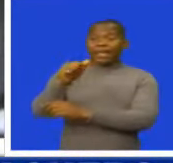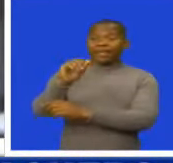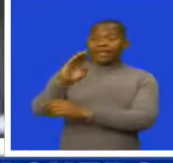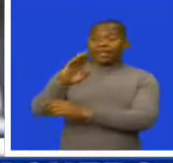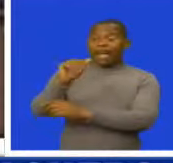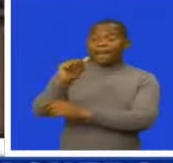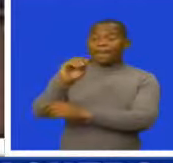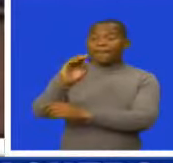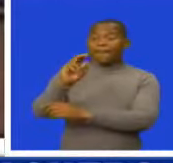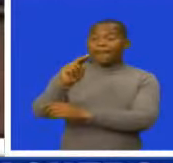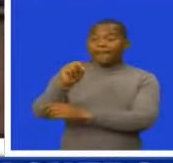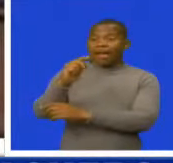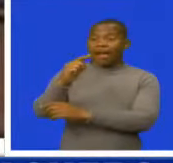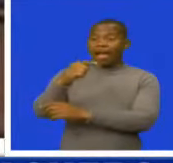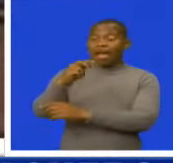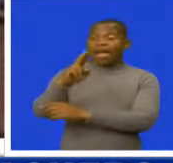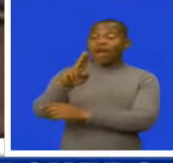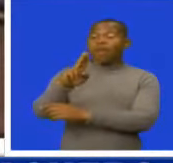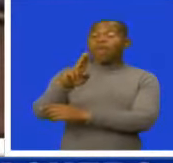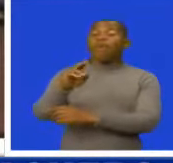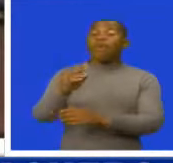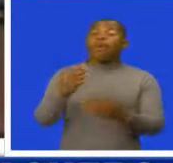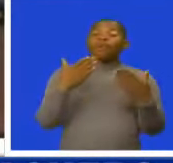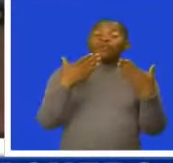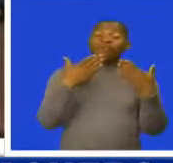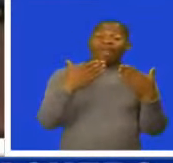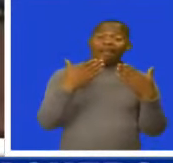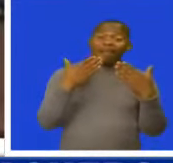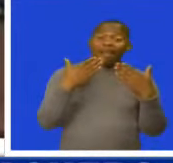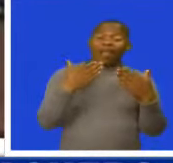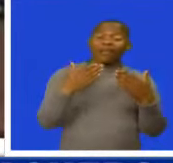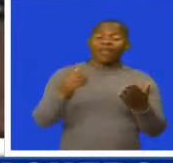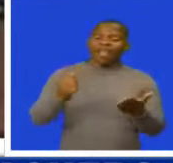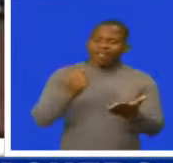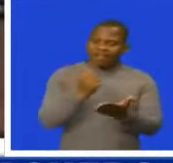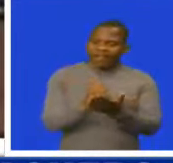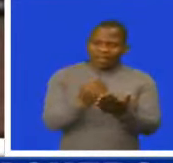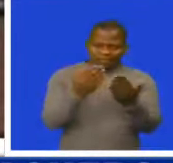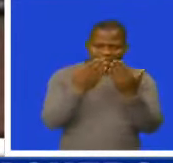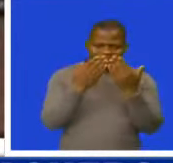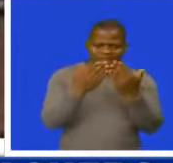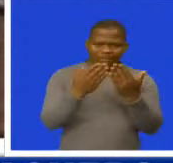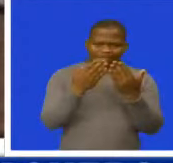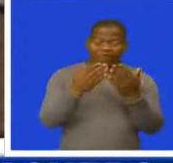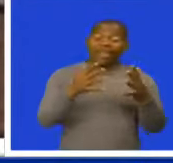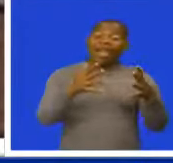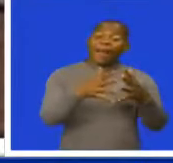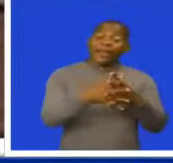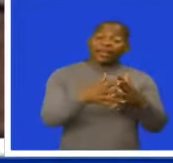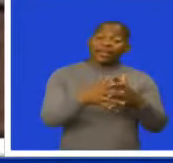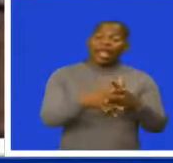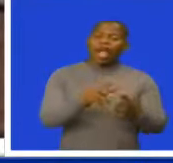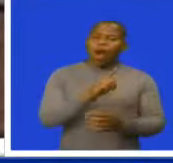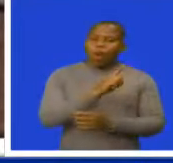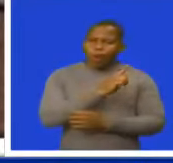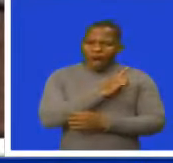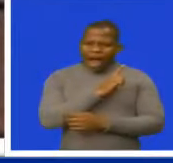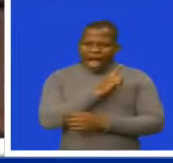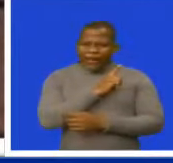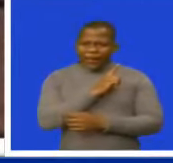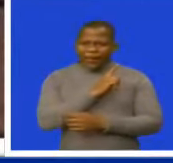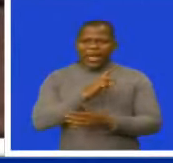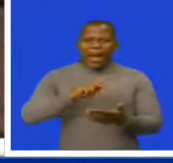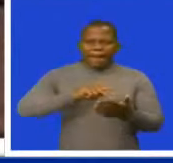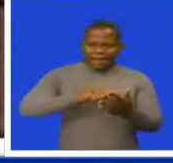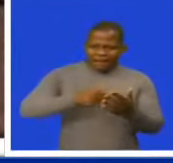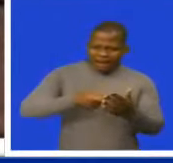ngalo mhlangano. Siyabonga kakhulu ukuthi sithole leli thuba lokubidwa nga-REO kulungiselela lokuvulwa